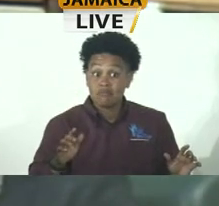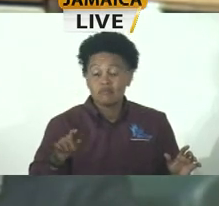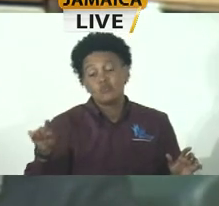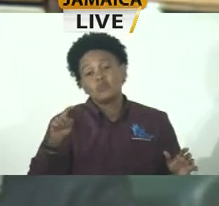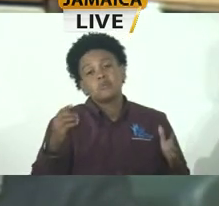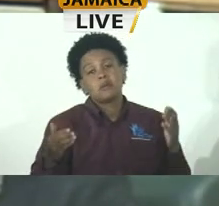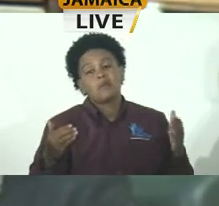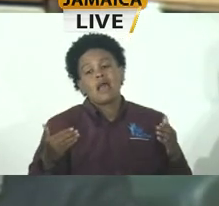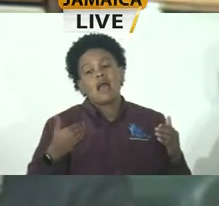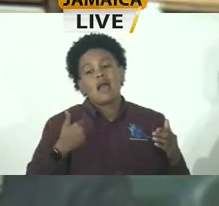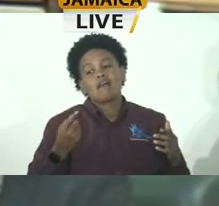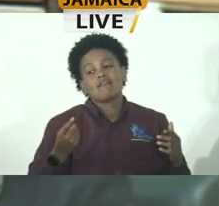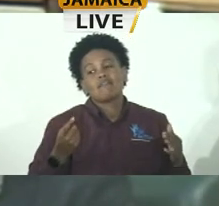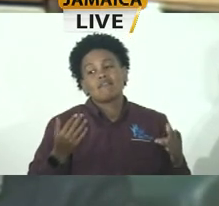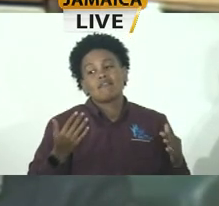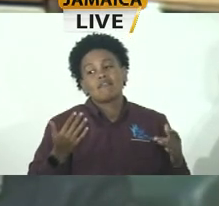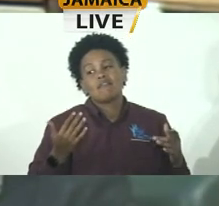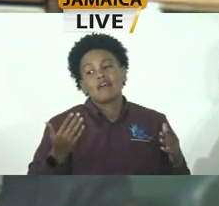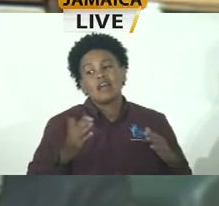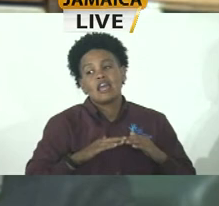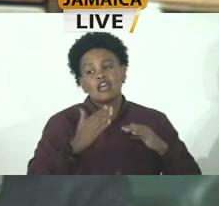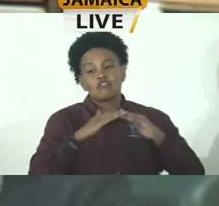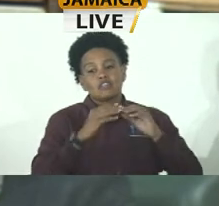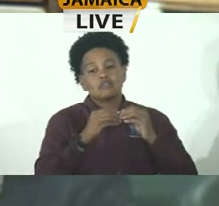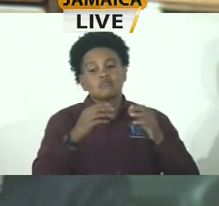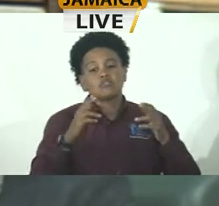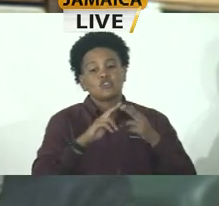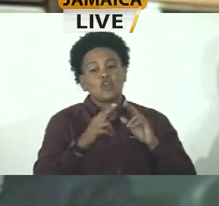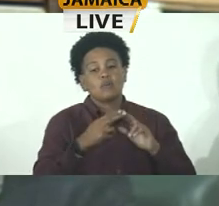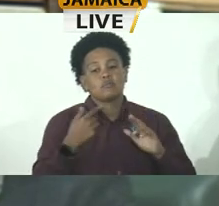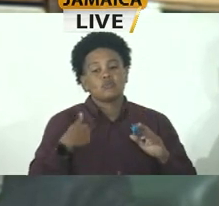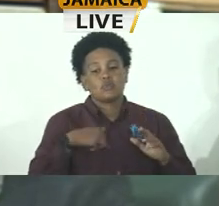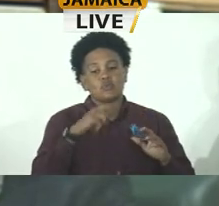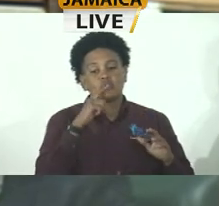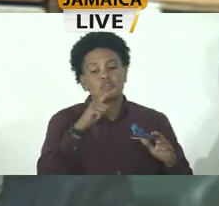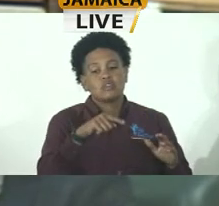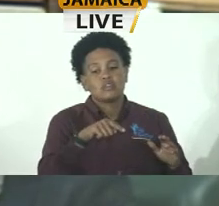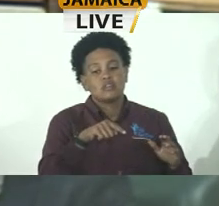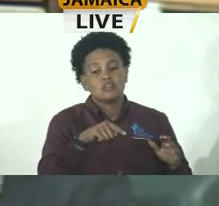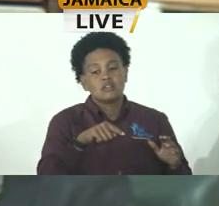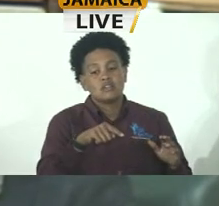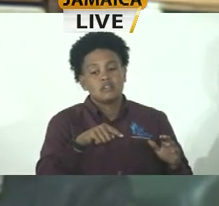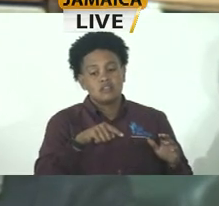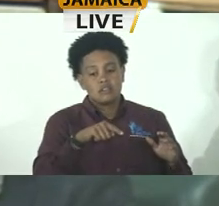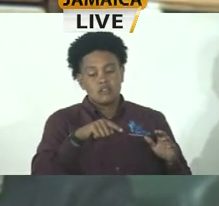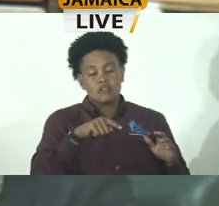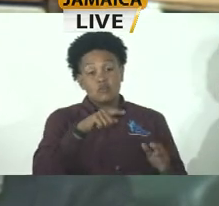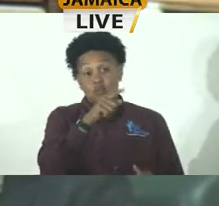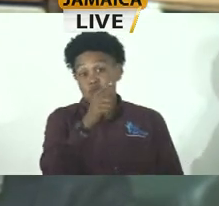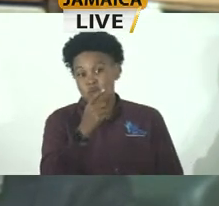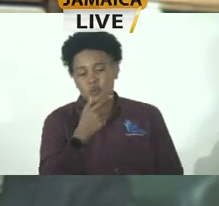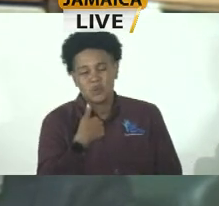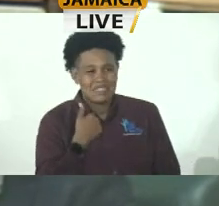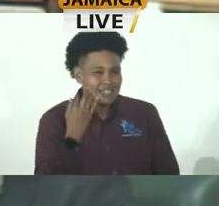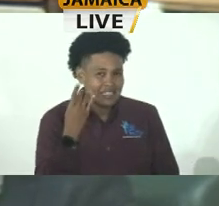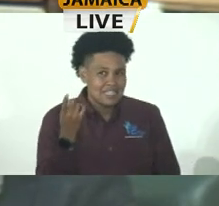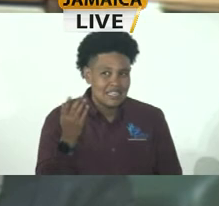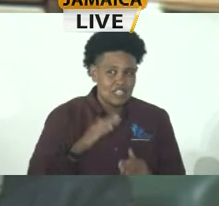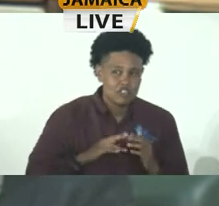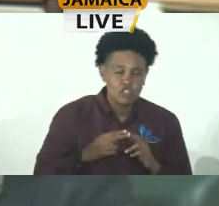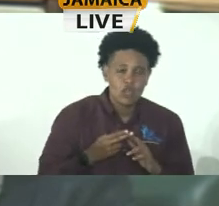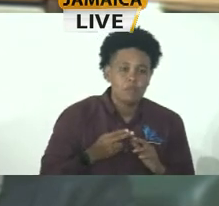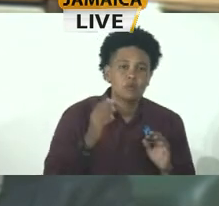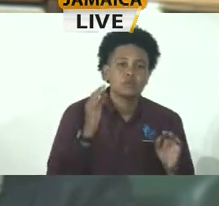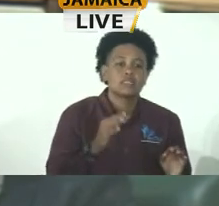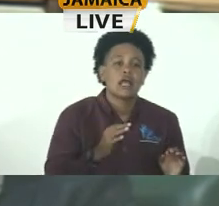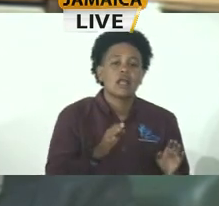have increased numbers so we are compensating by doing this lockdown almost